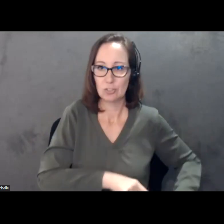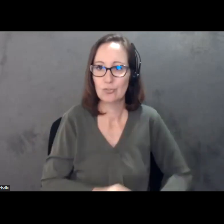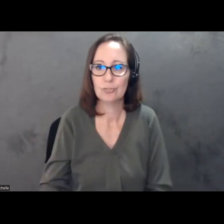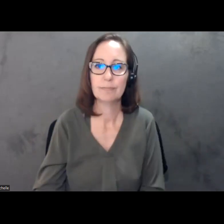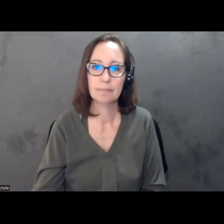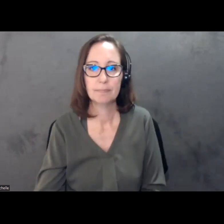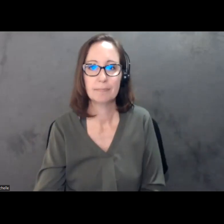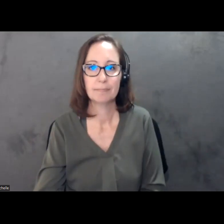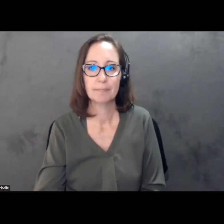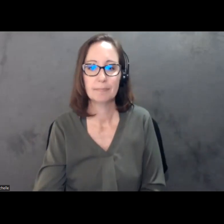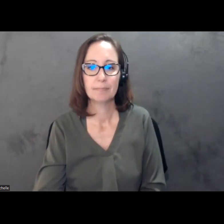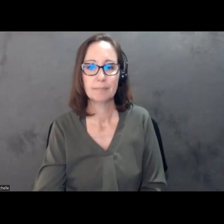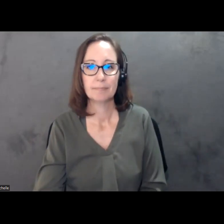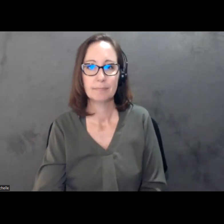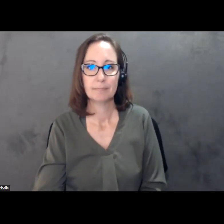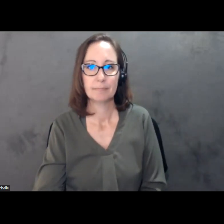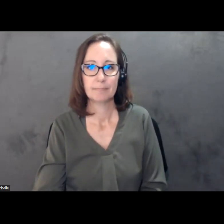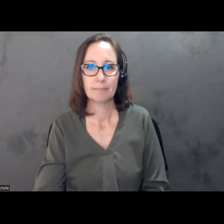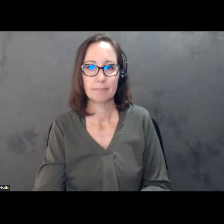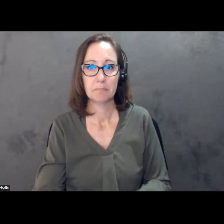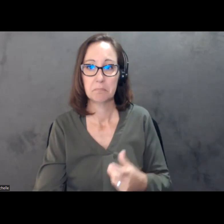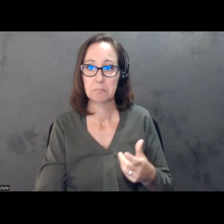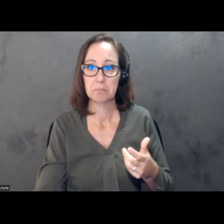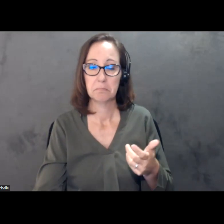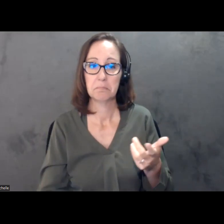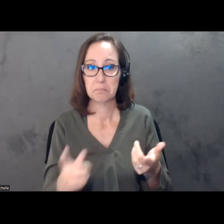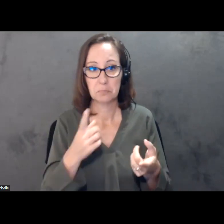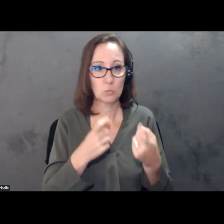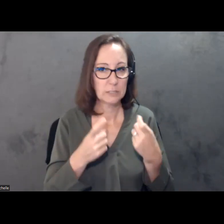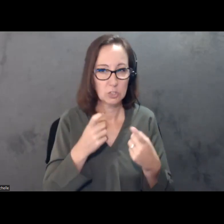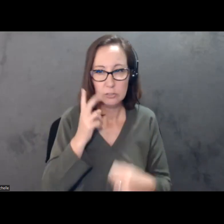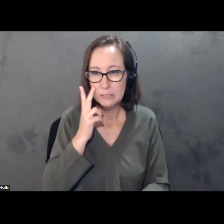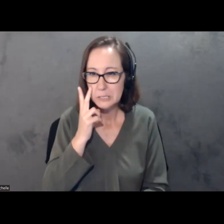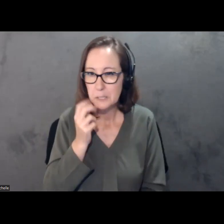And then if you have any questions, let's see.